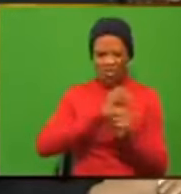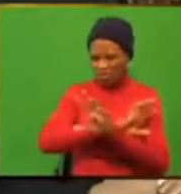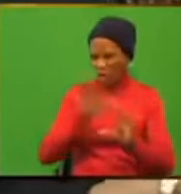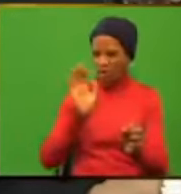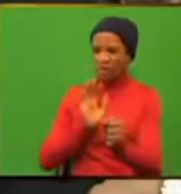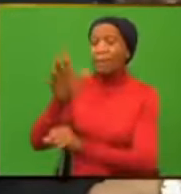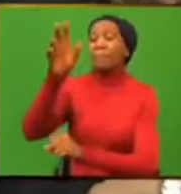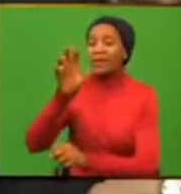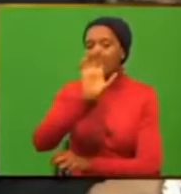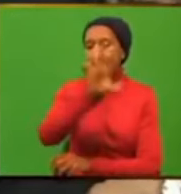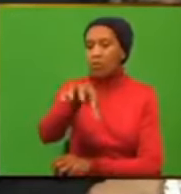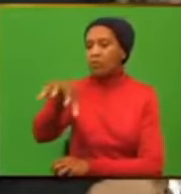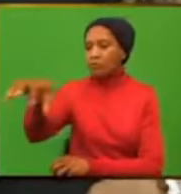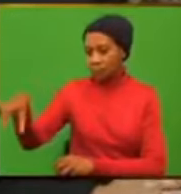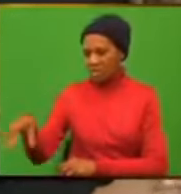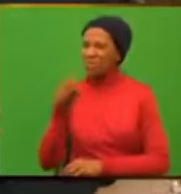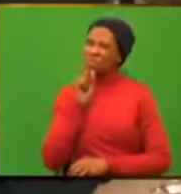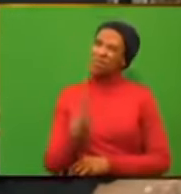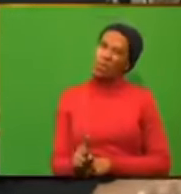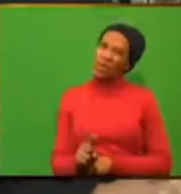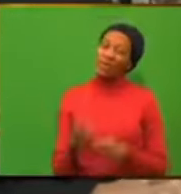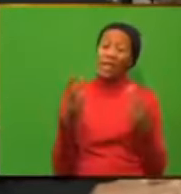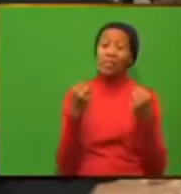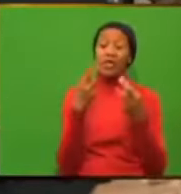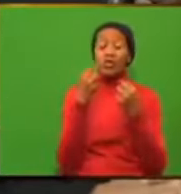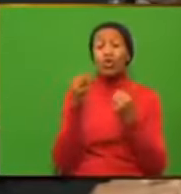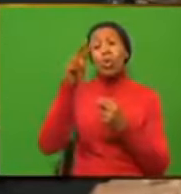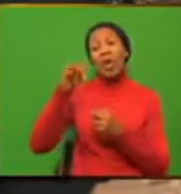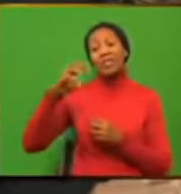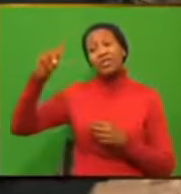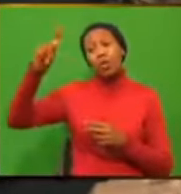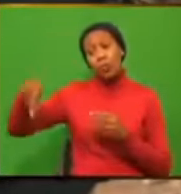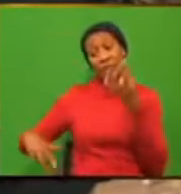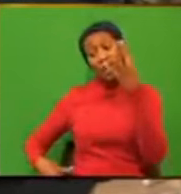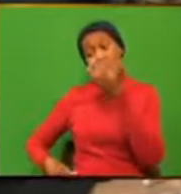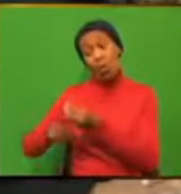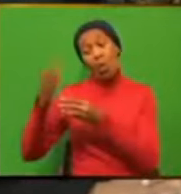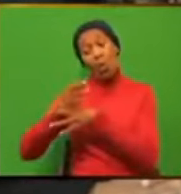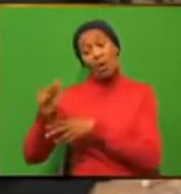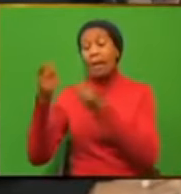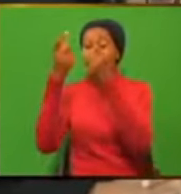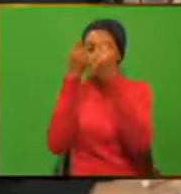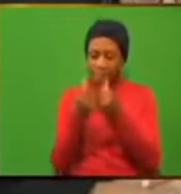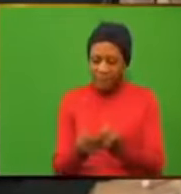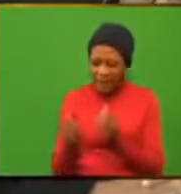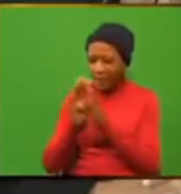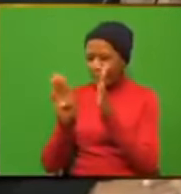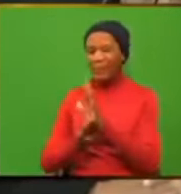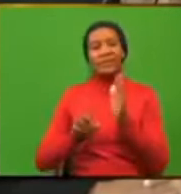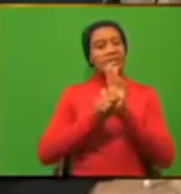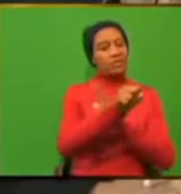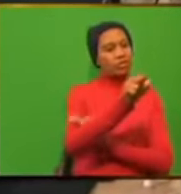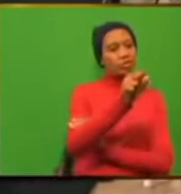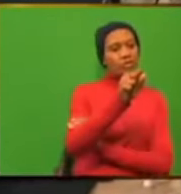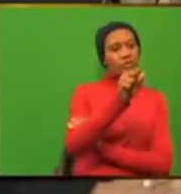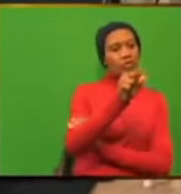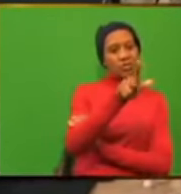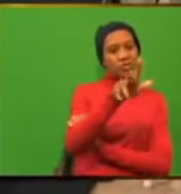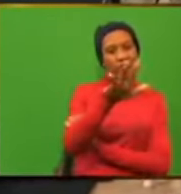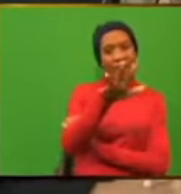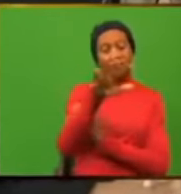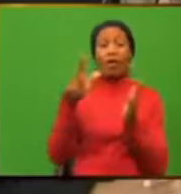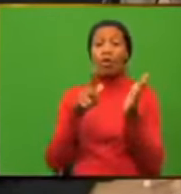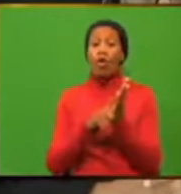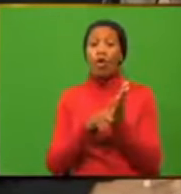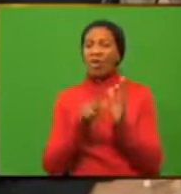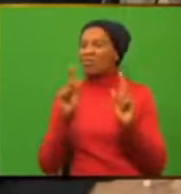this means is that, noting the new composition of the NCOP, money bills and Section 75 legislation will no